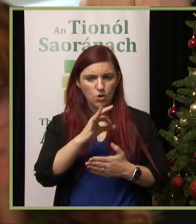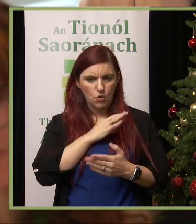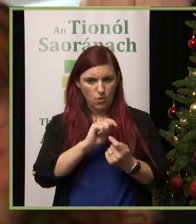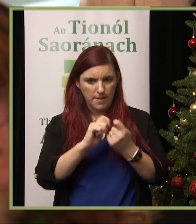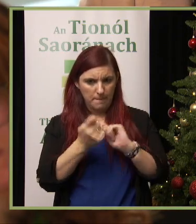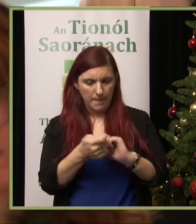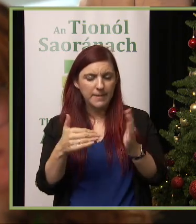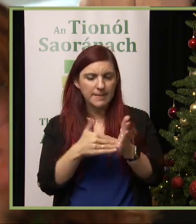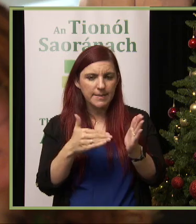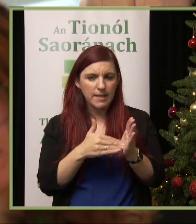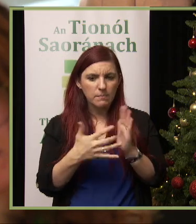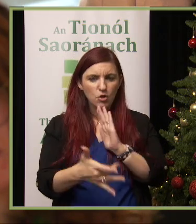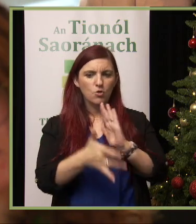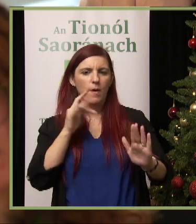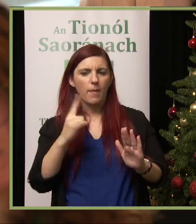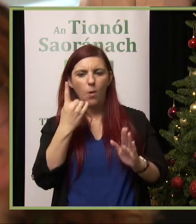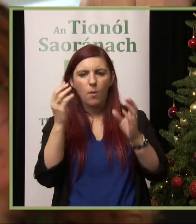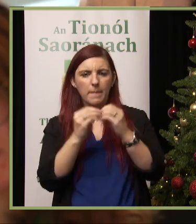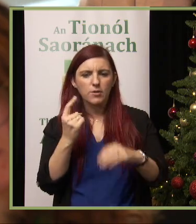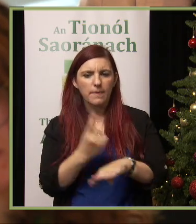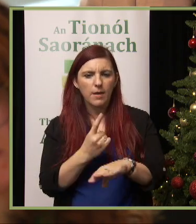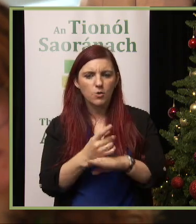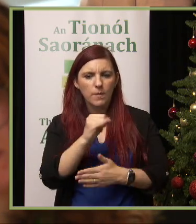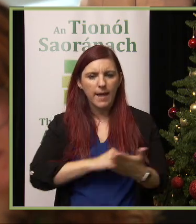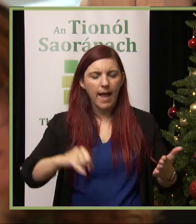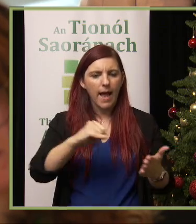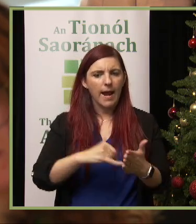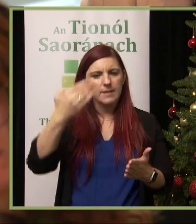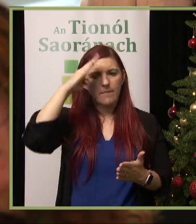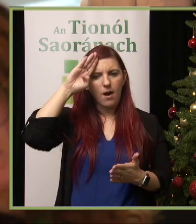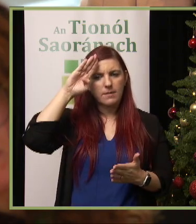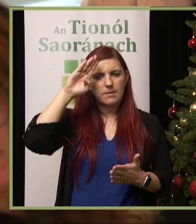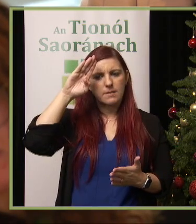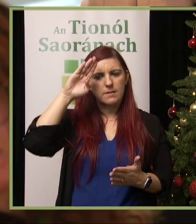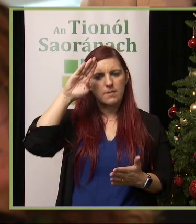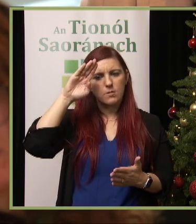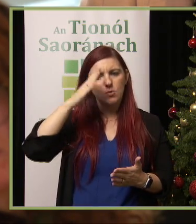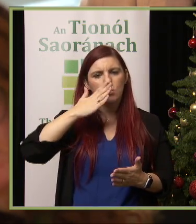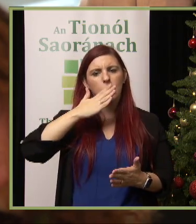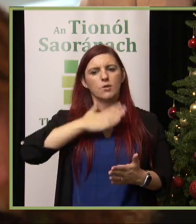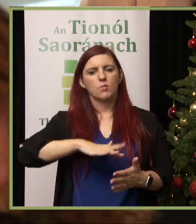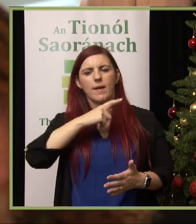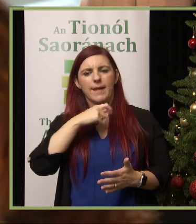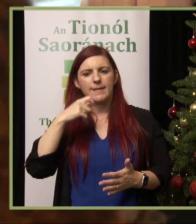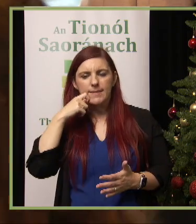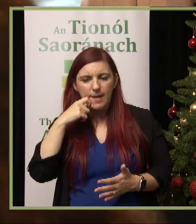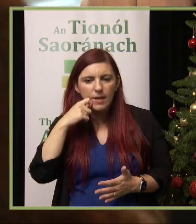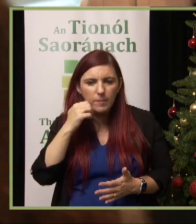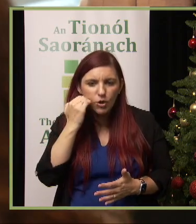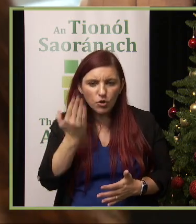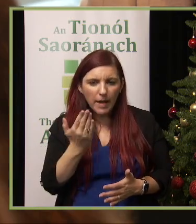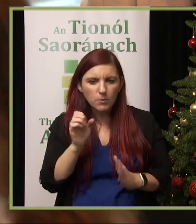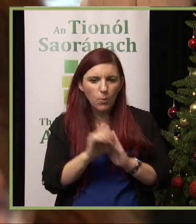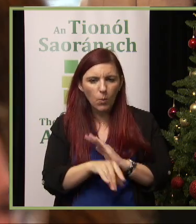took out the only reference that was there to the island of Ireland. Right? Okay. And I just want to point that out. It would be a shame to lose